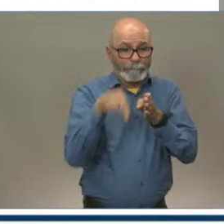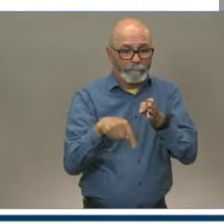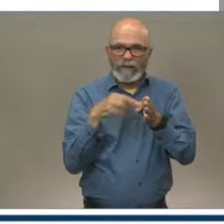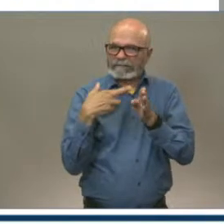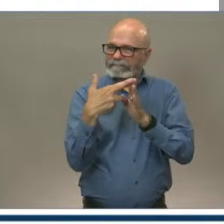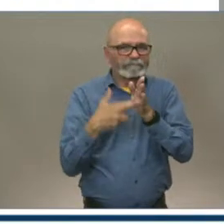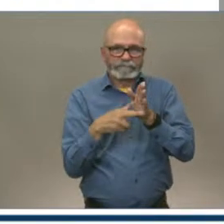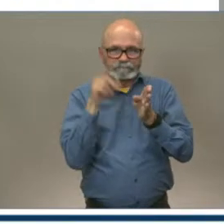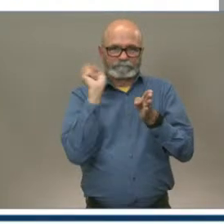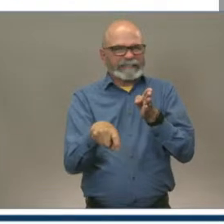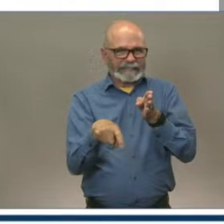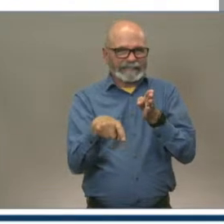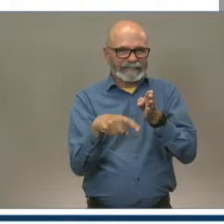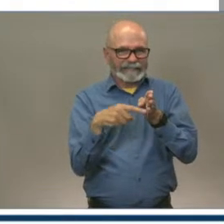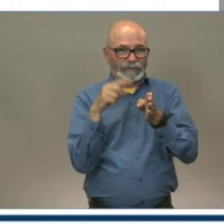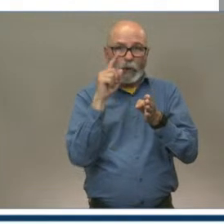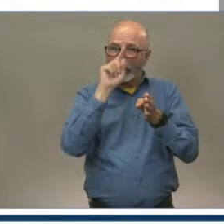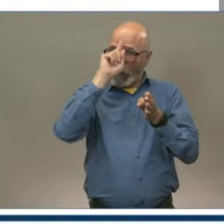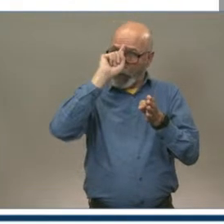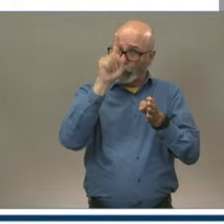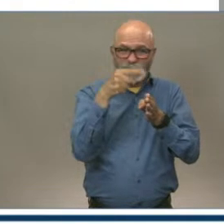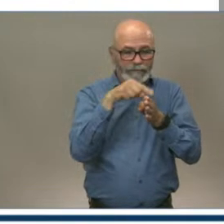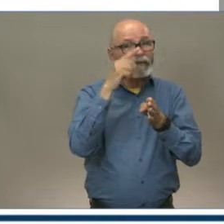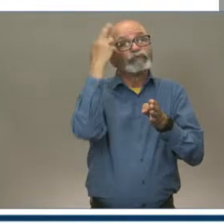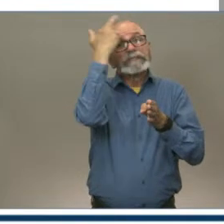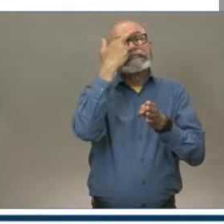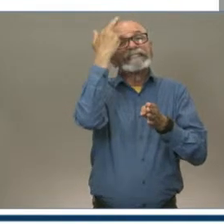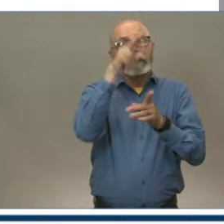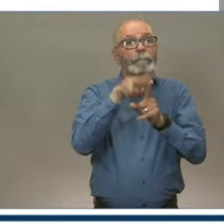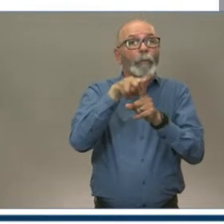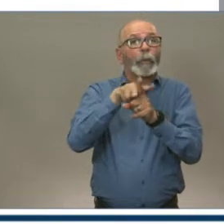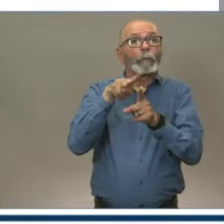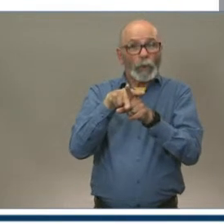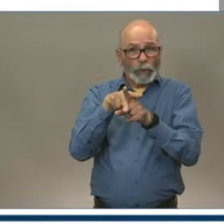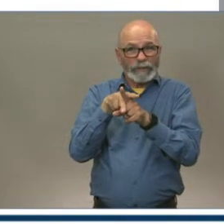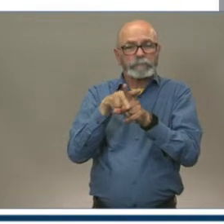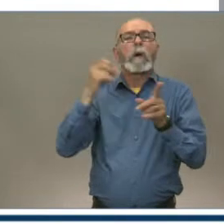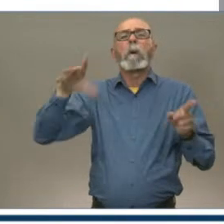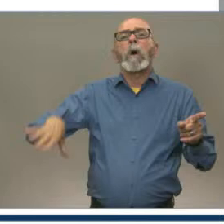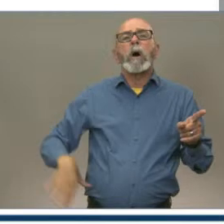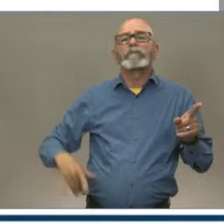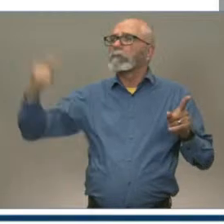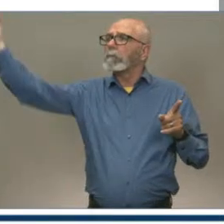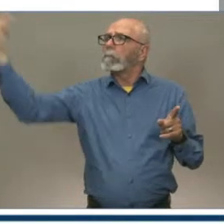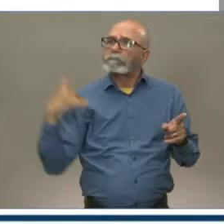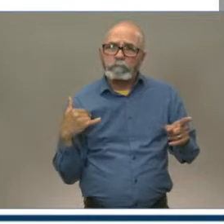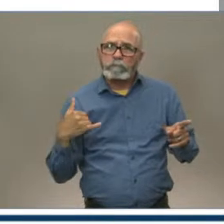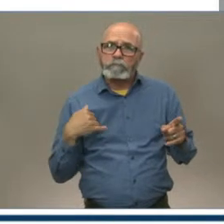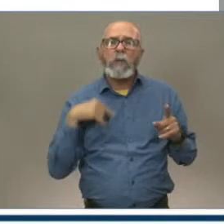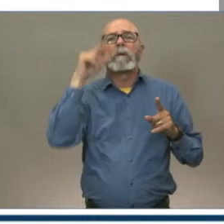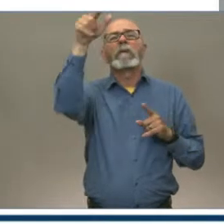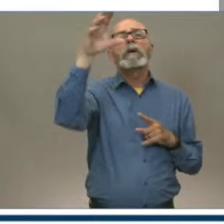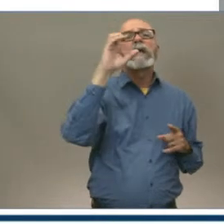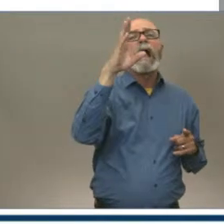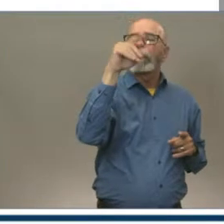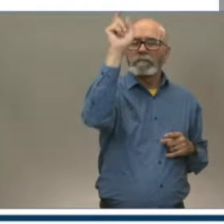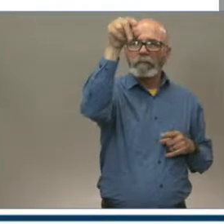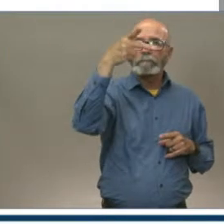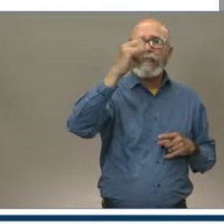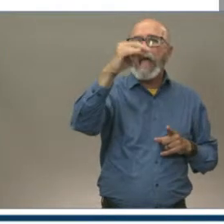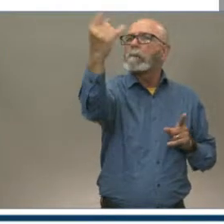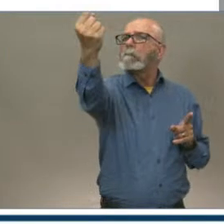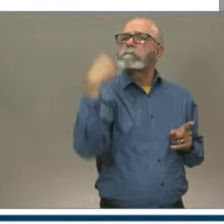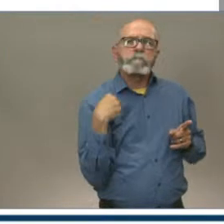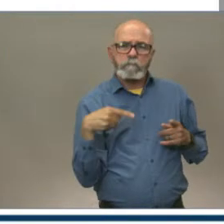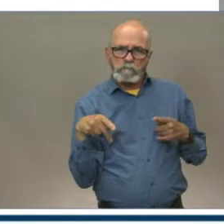into the province unless it's essential now, unless you're in Newfoundland or PEI. We'll continue to focus on what we can control, and when we